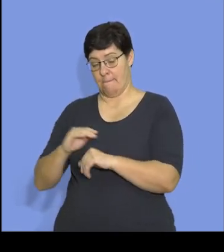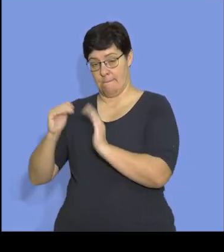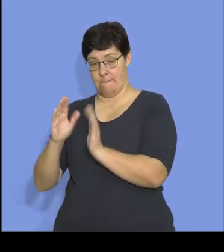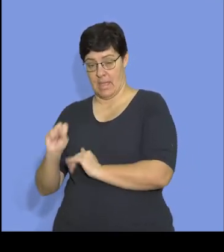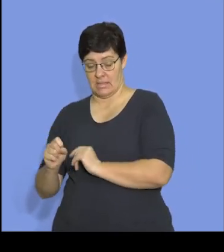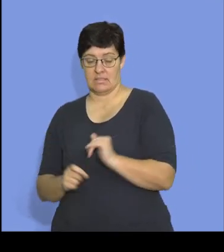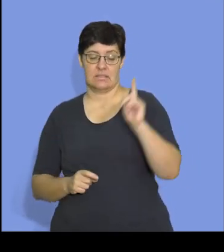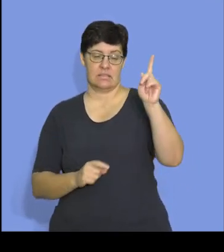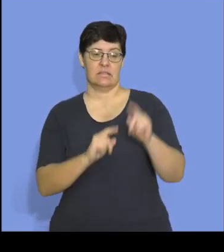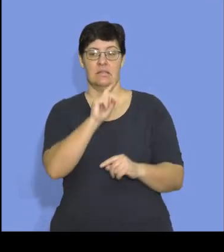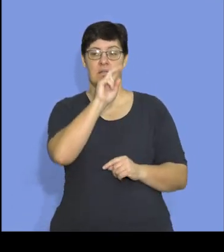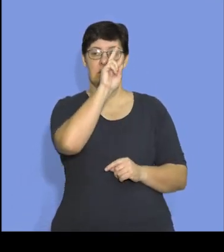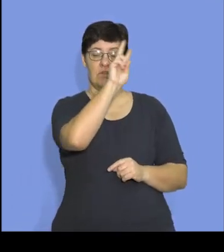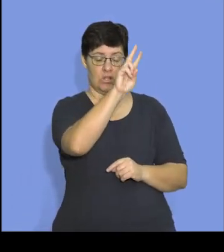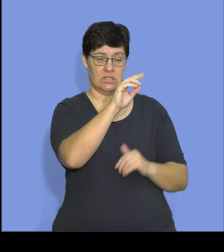velocity.